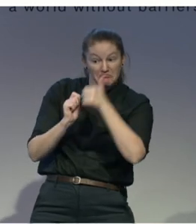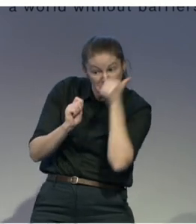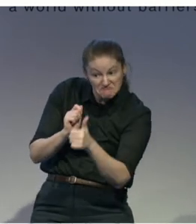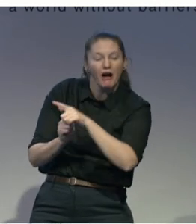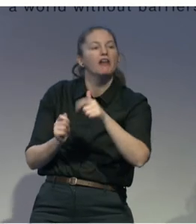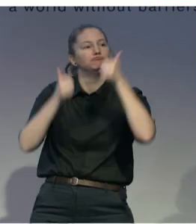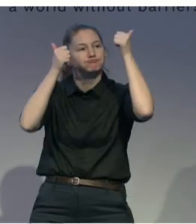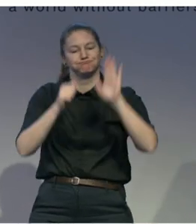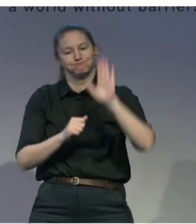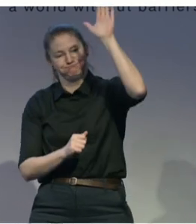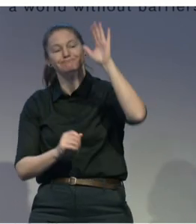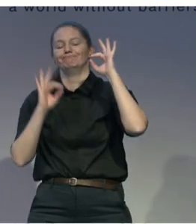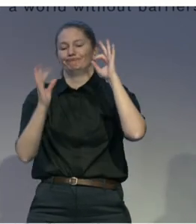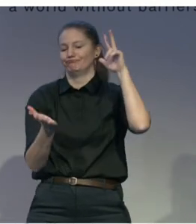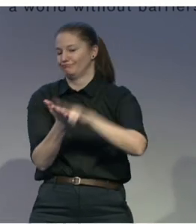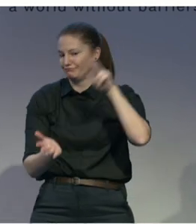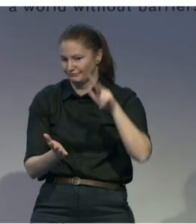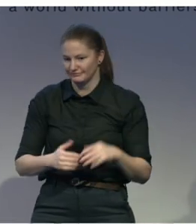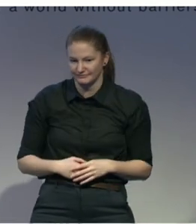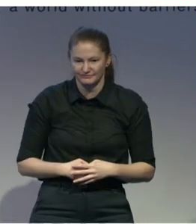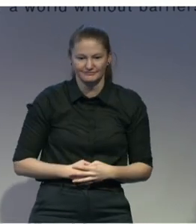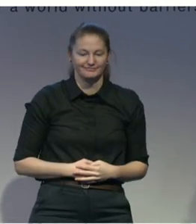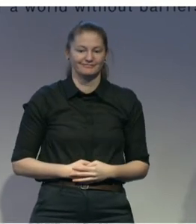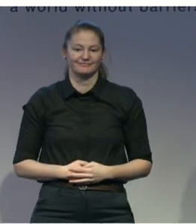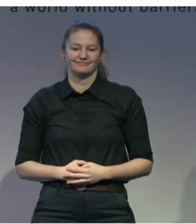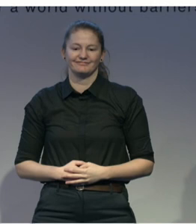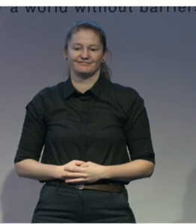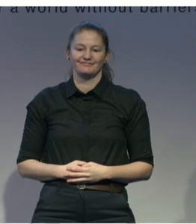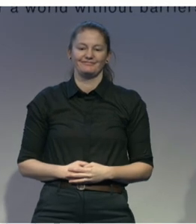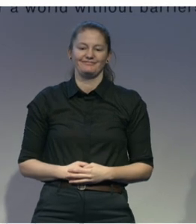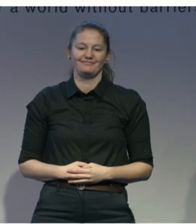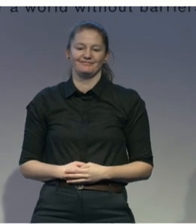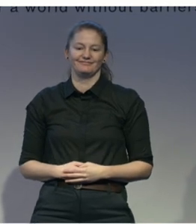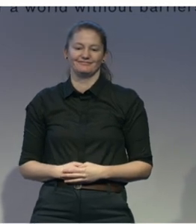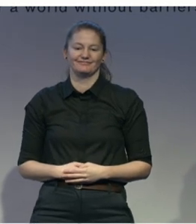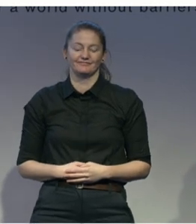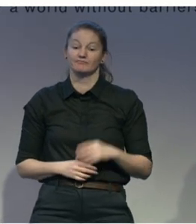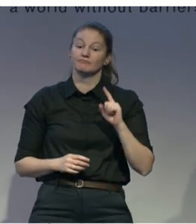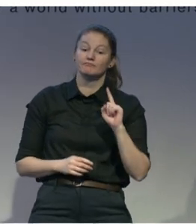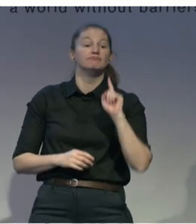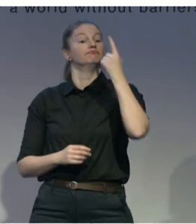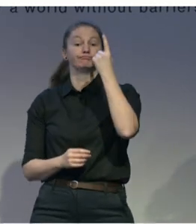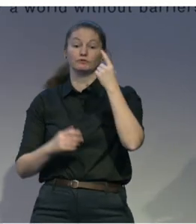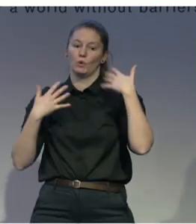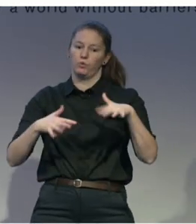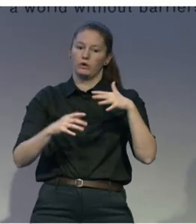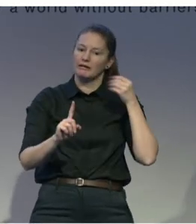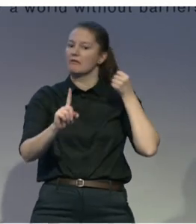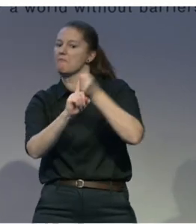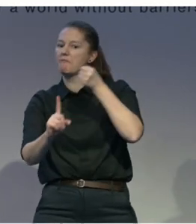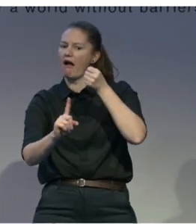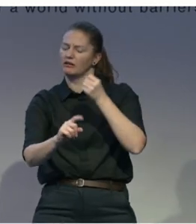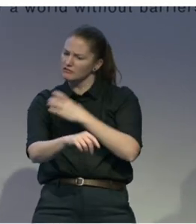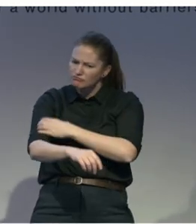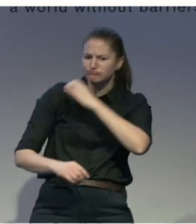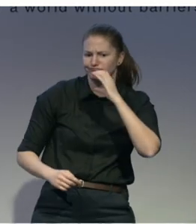The main impacts of these projects have been the empowerment of persons with disabilities. For